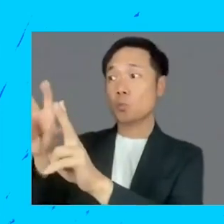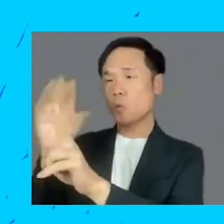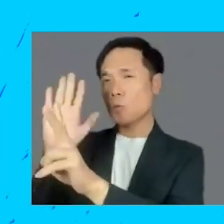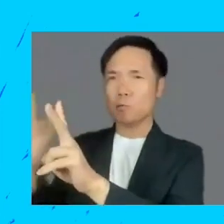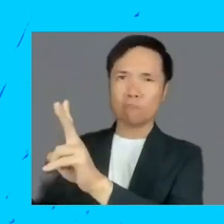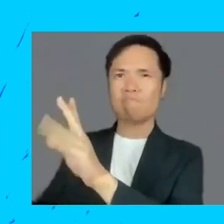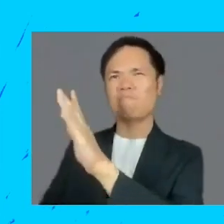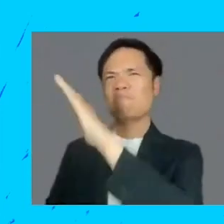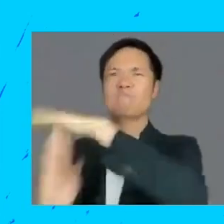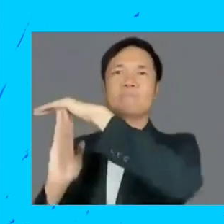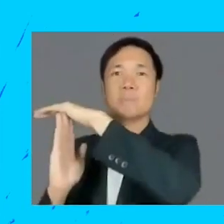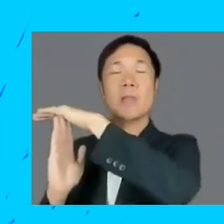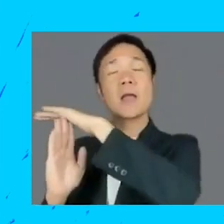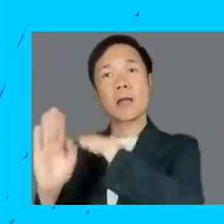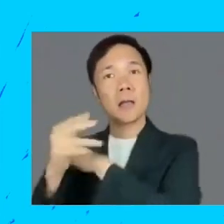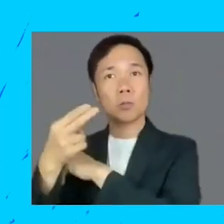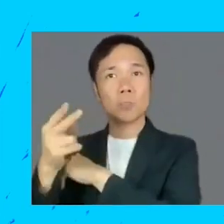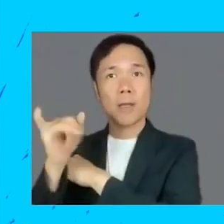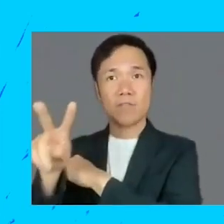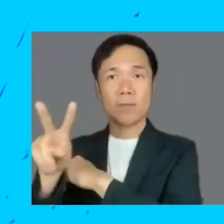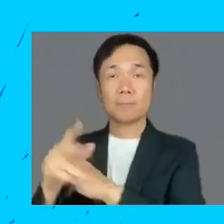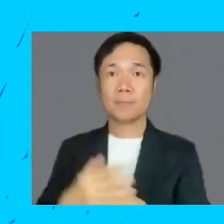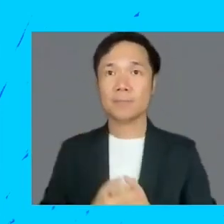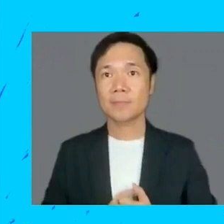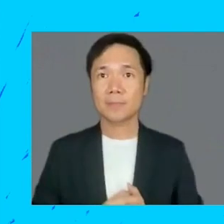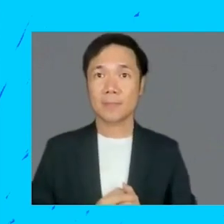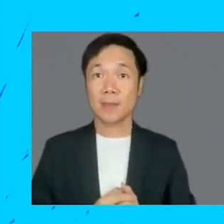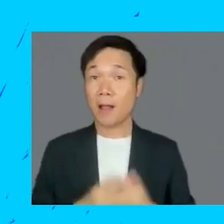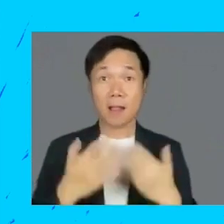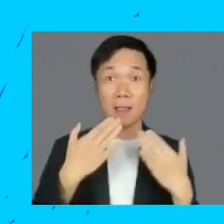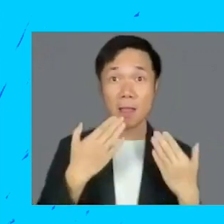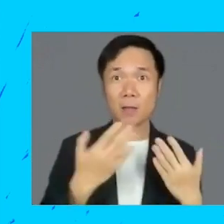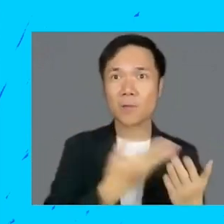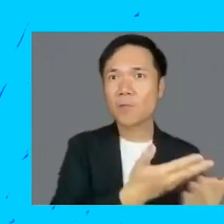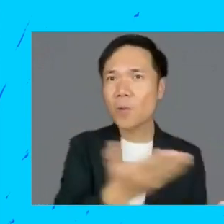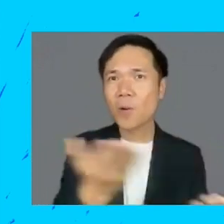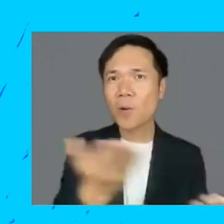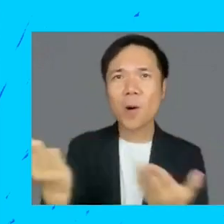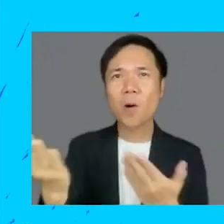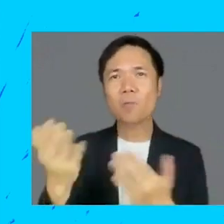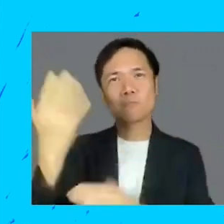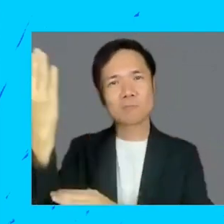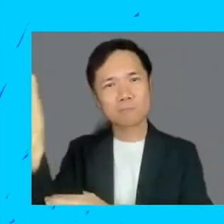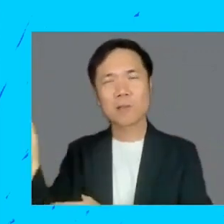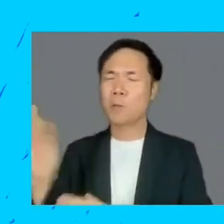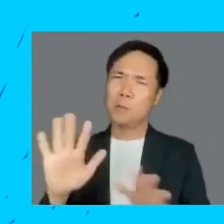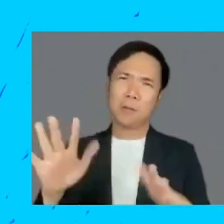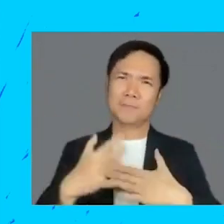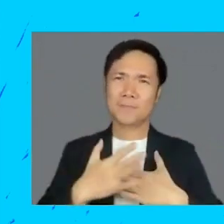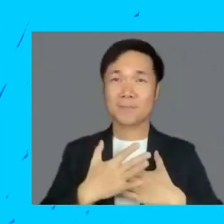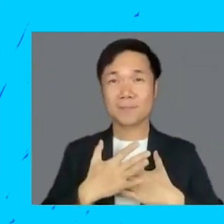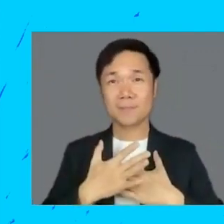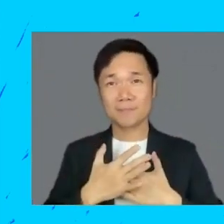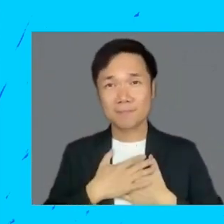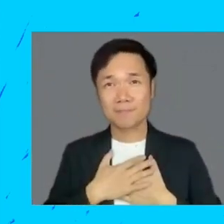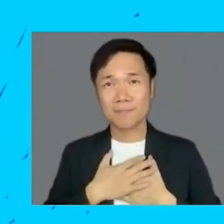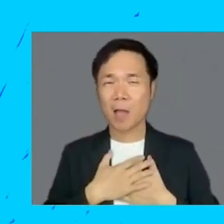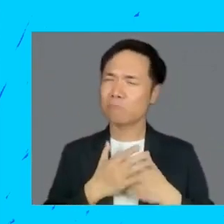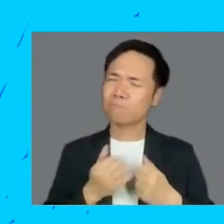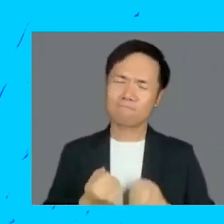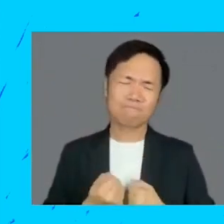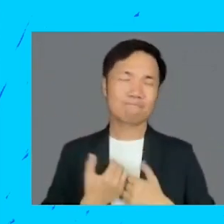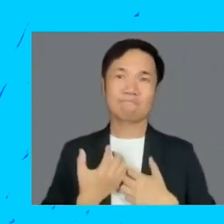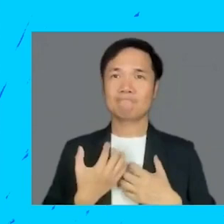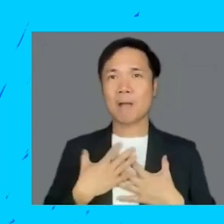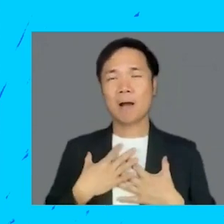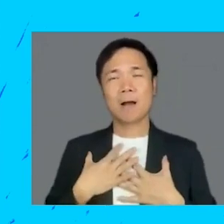my deepest gratitude to the duty bearers, our panelists. Thank you all so much for an insightful discussion.